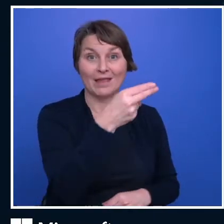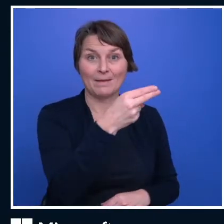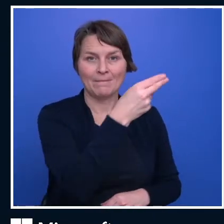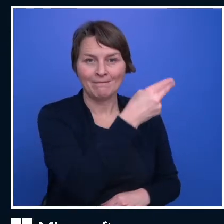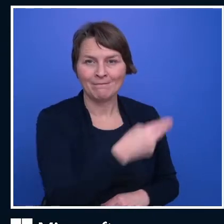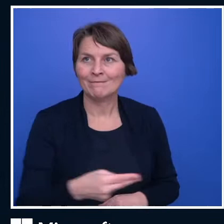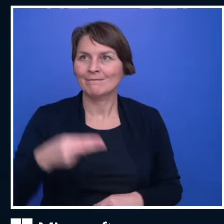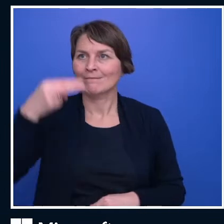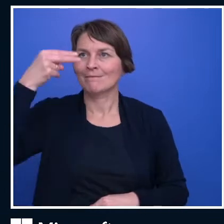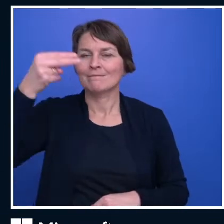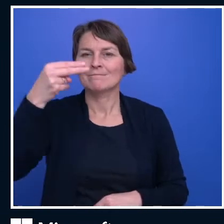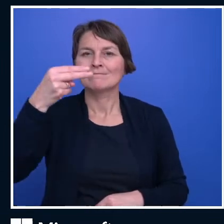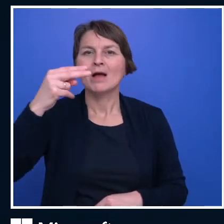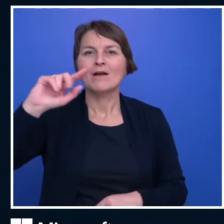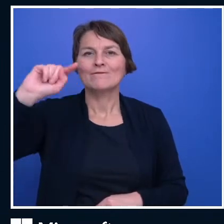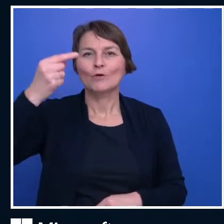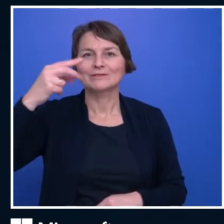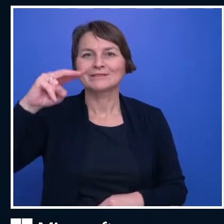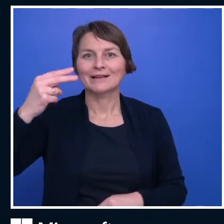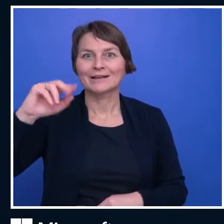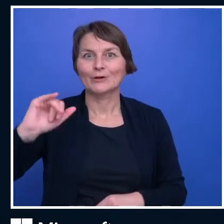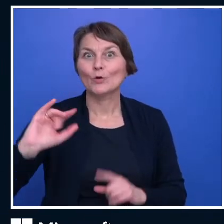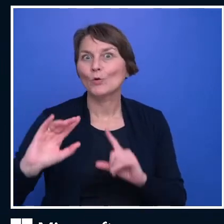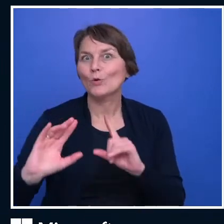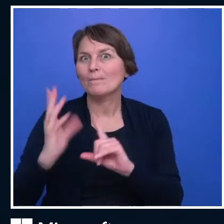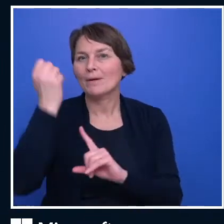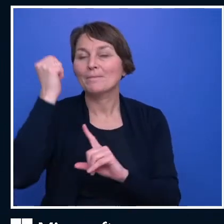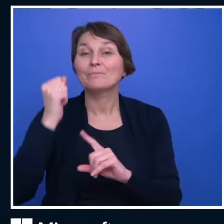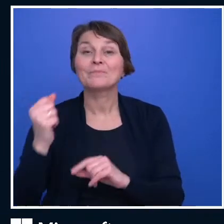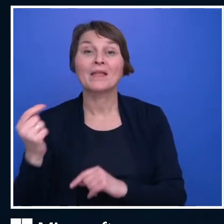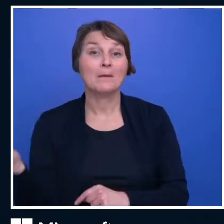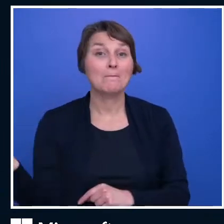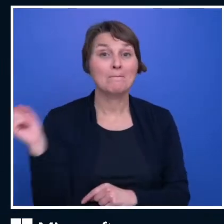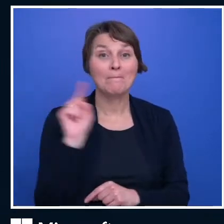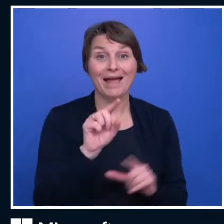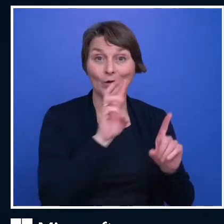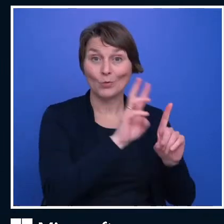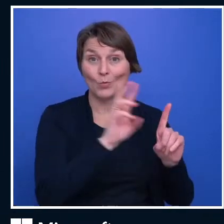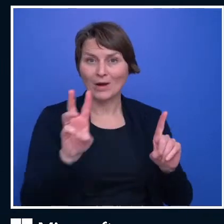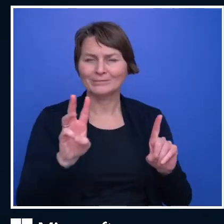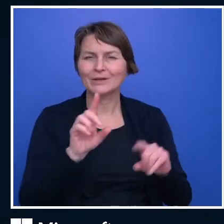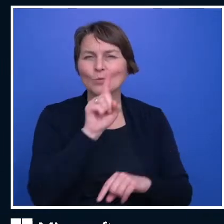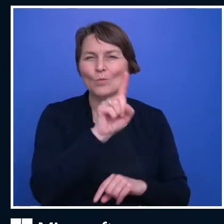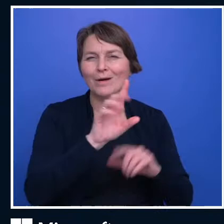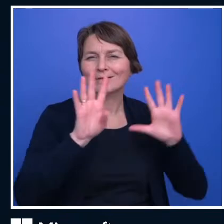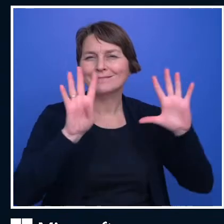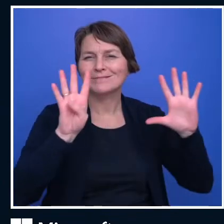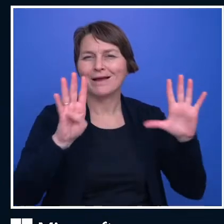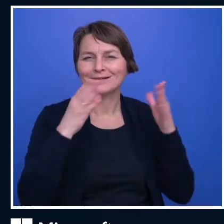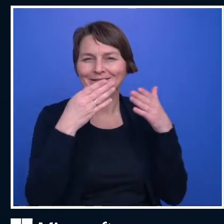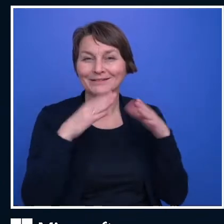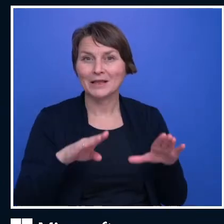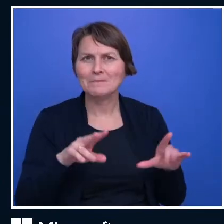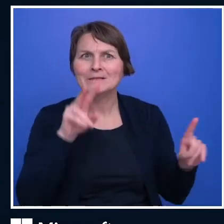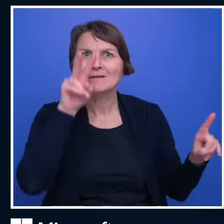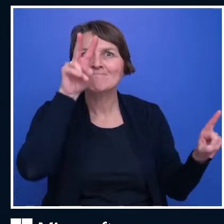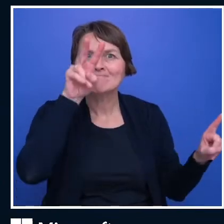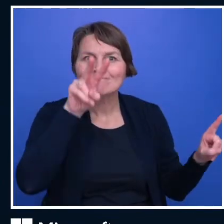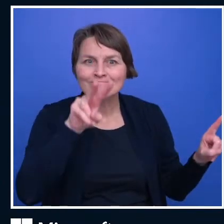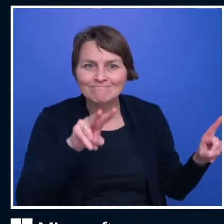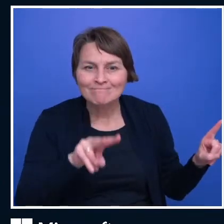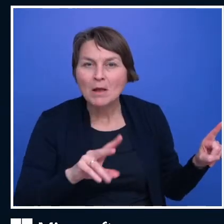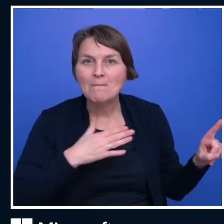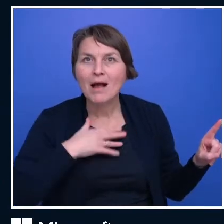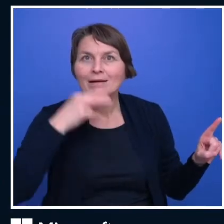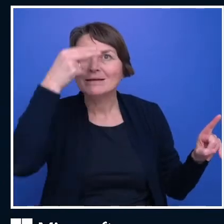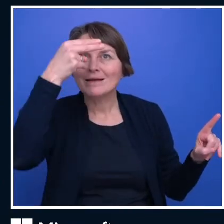come back to this website on the 19th of December to see where that leaderboard's at. And then basically we will publish some results